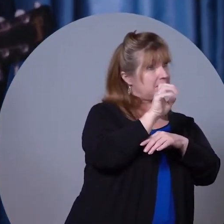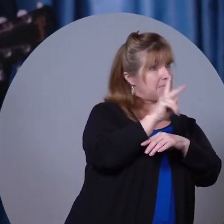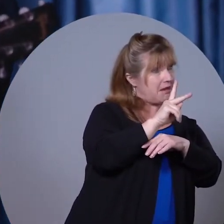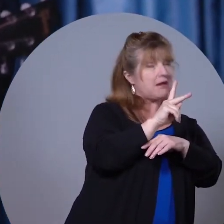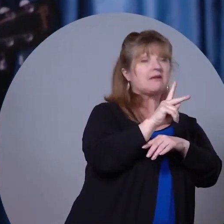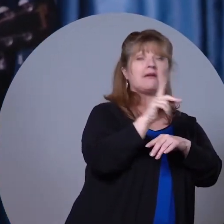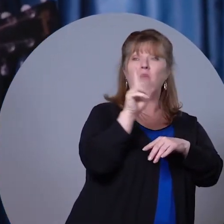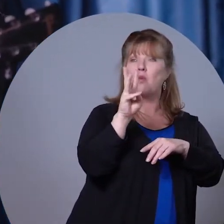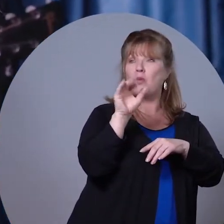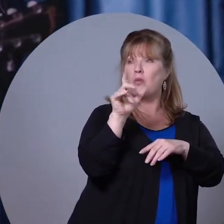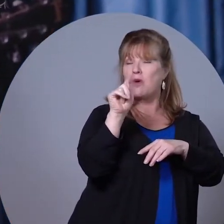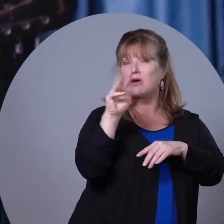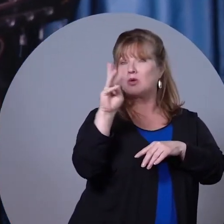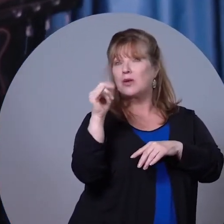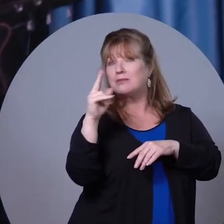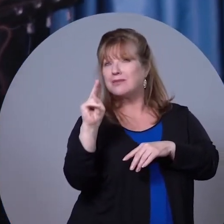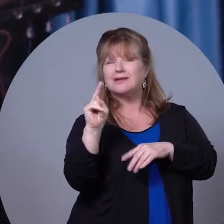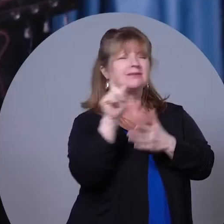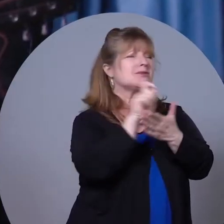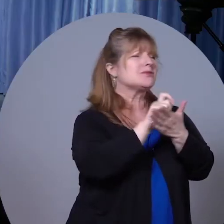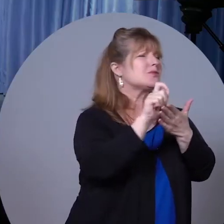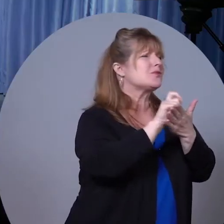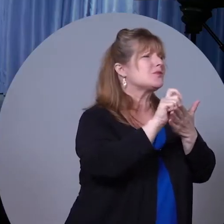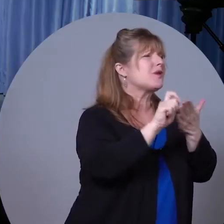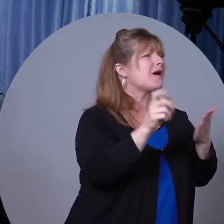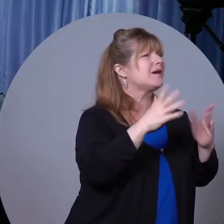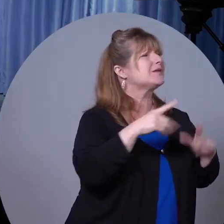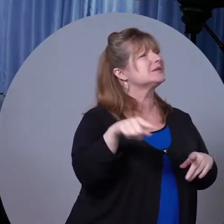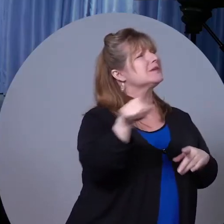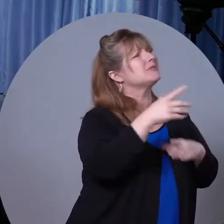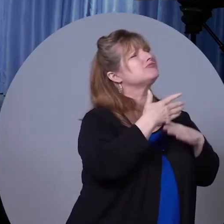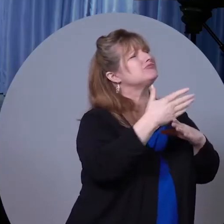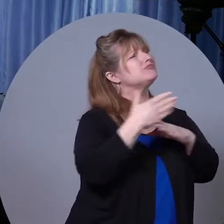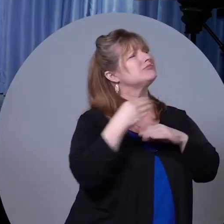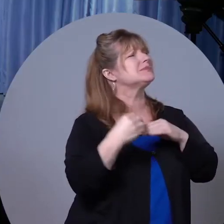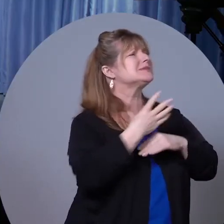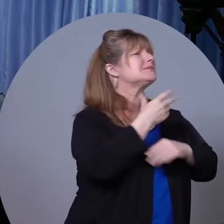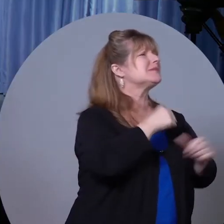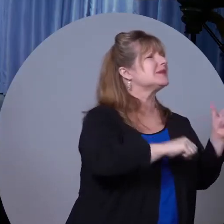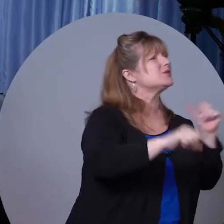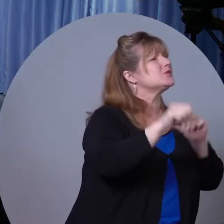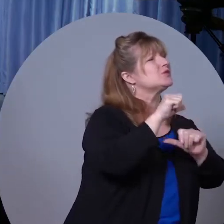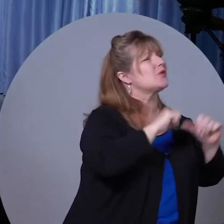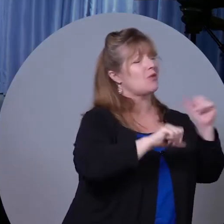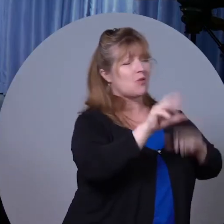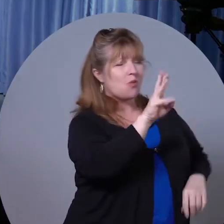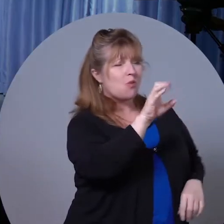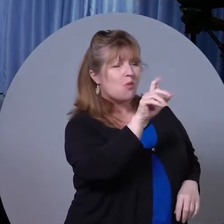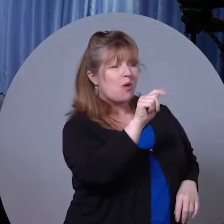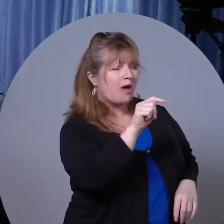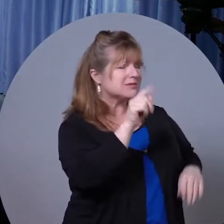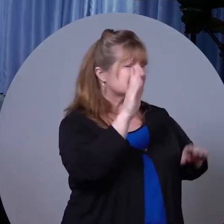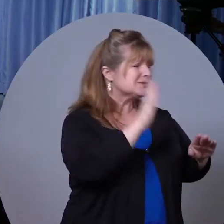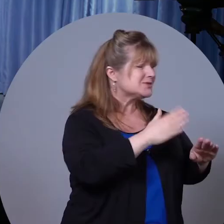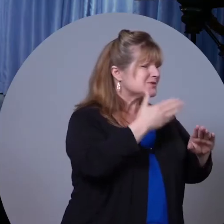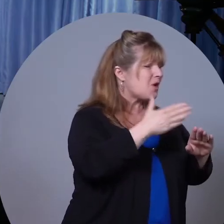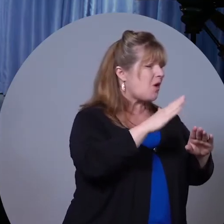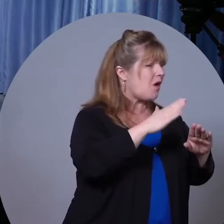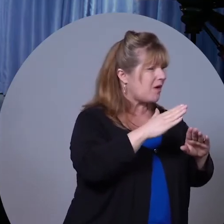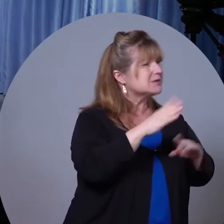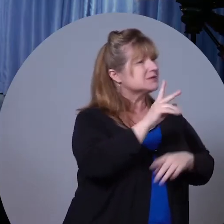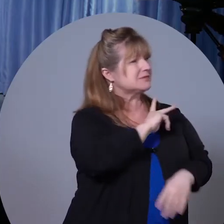I've got Dwight Yoakam, he had Buck Owens, and Buck had